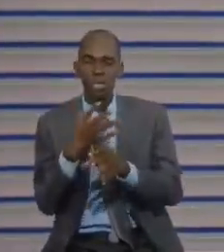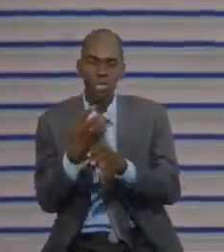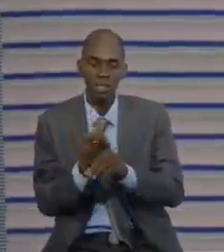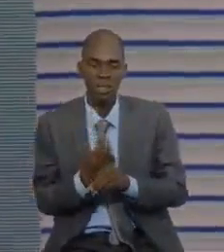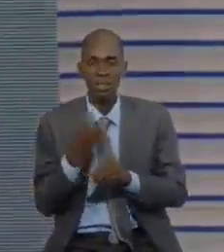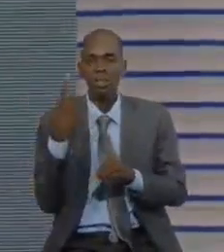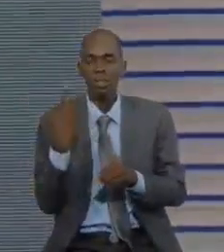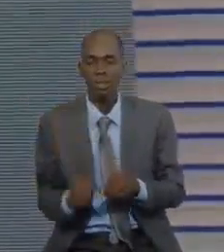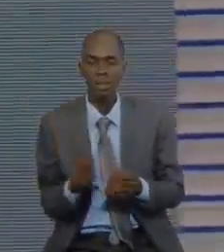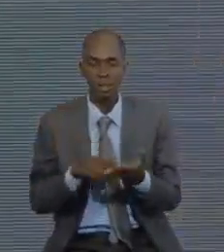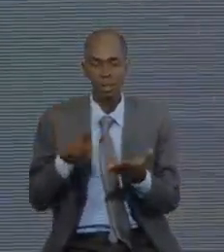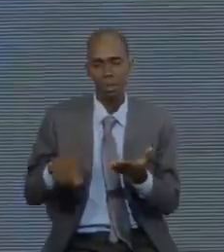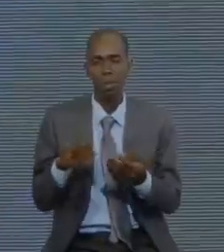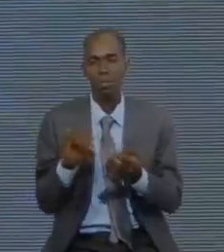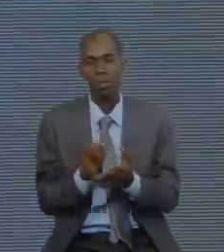the Lord.